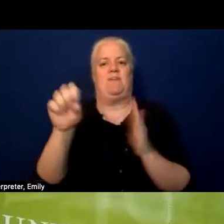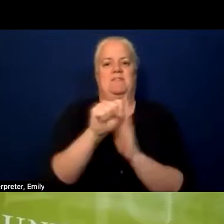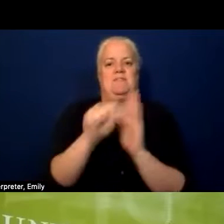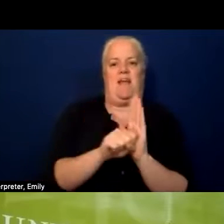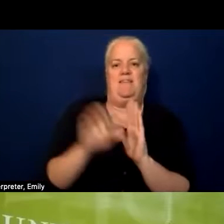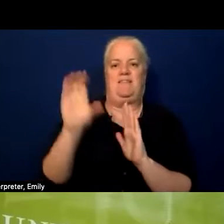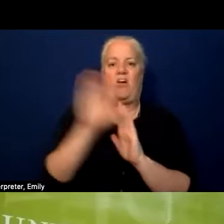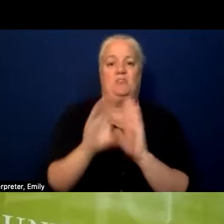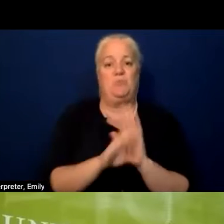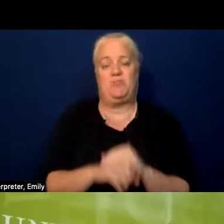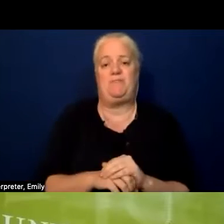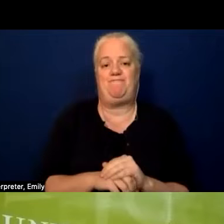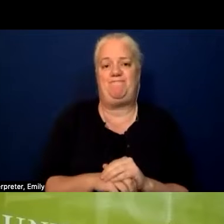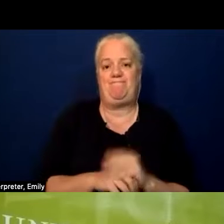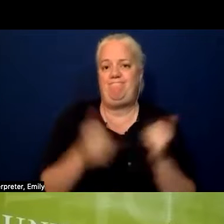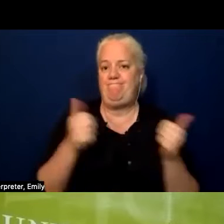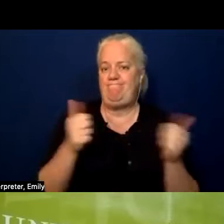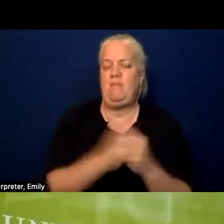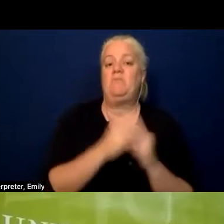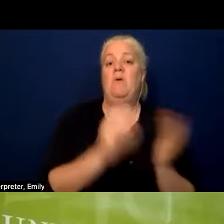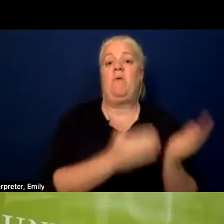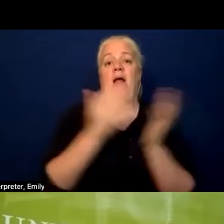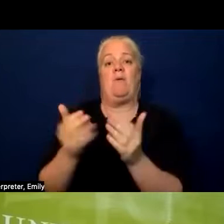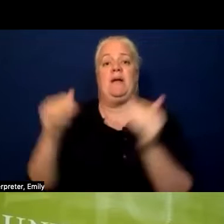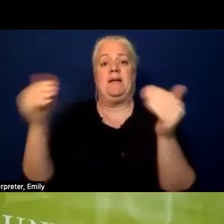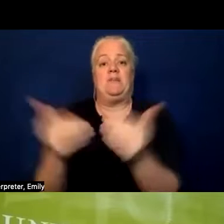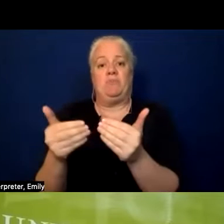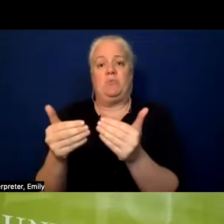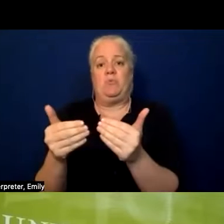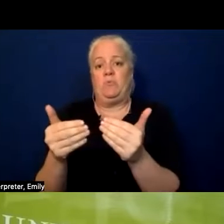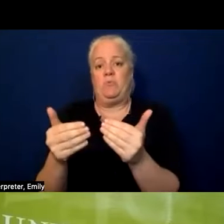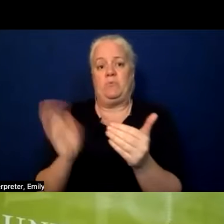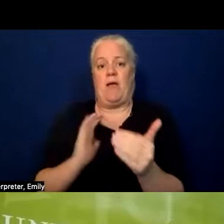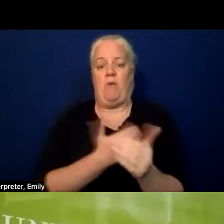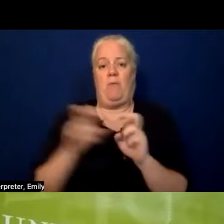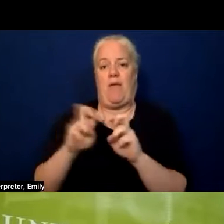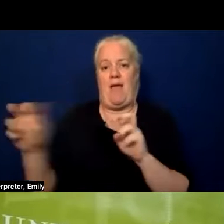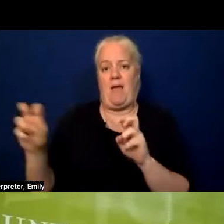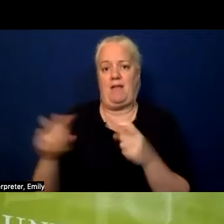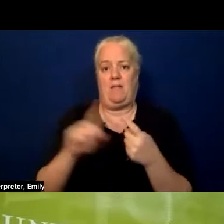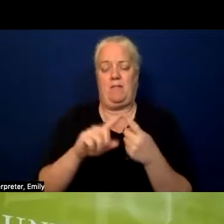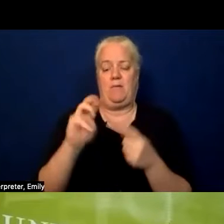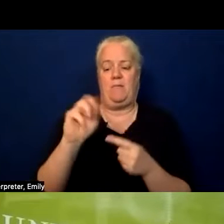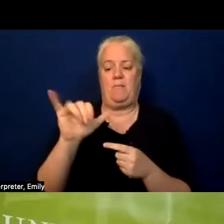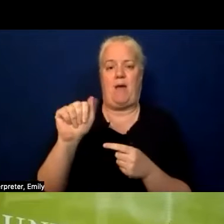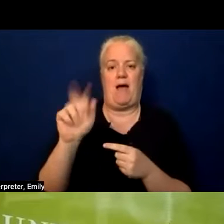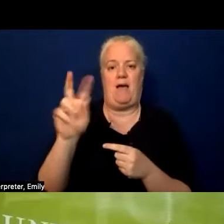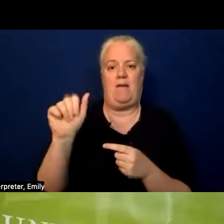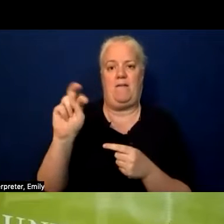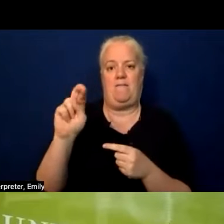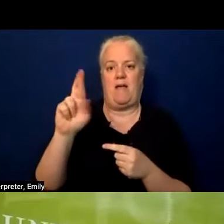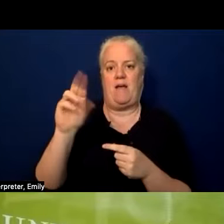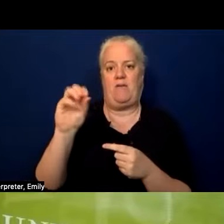our panelists. I'll first start with, maybe just give a wave when I say your name, Maya Van Rossum. She served as the